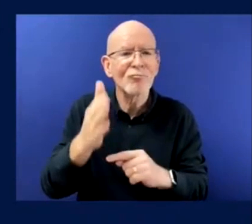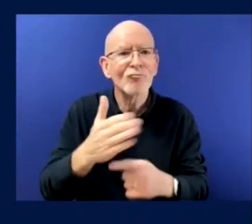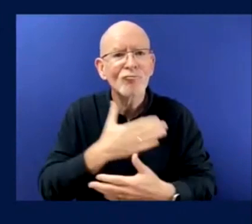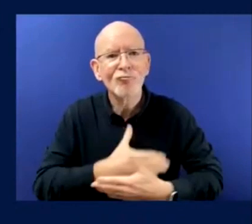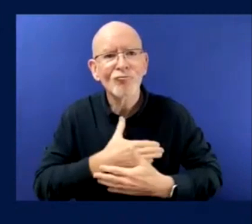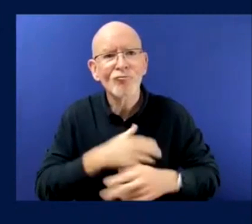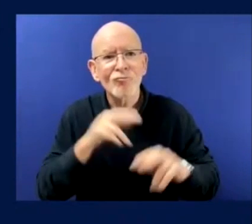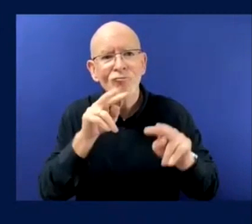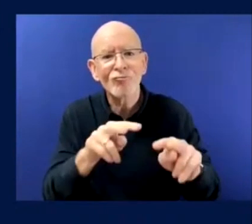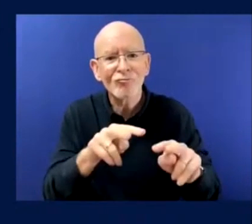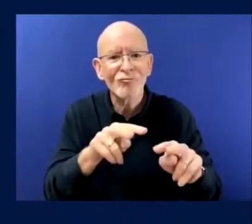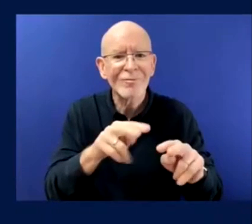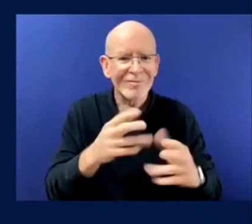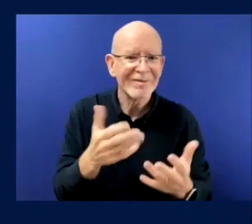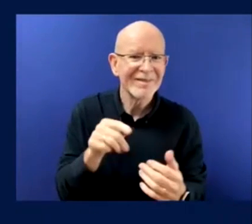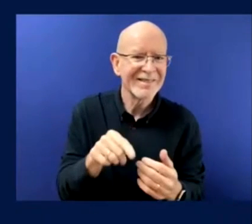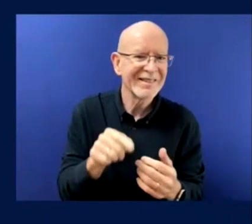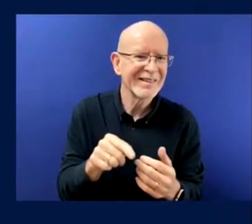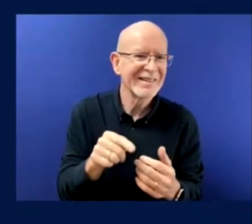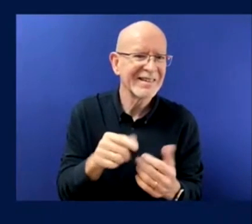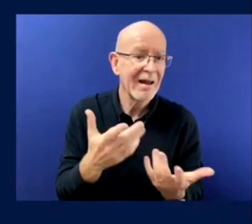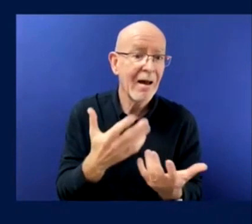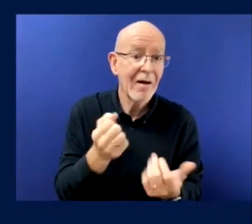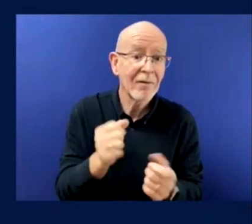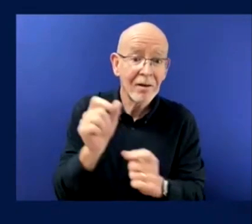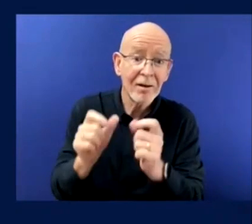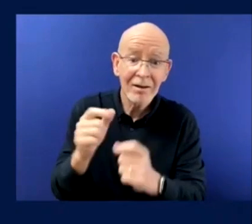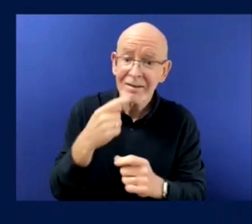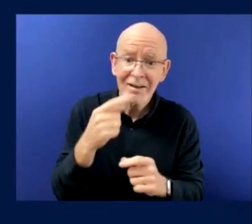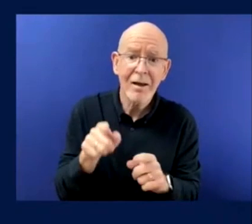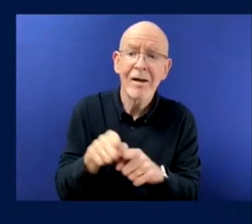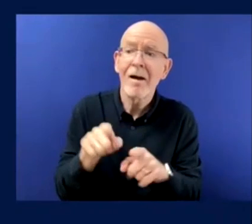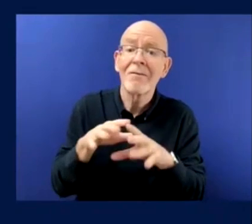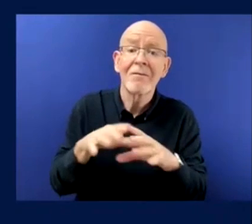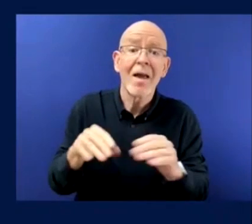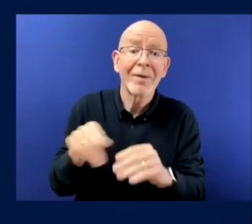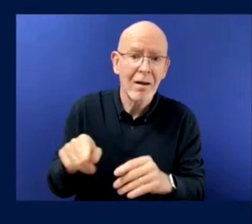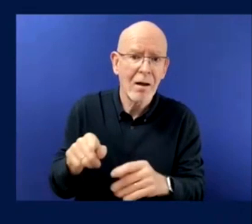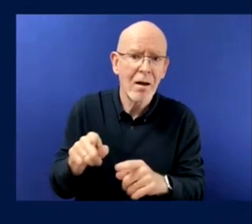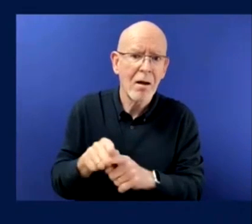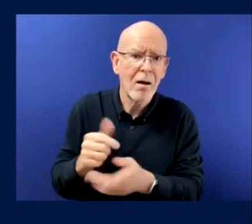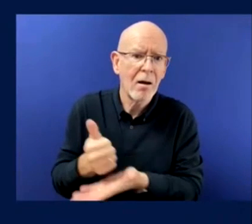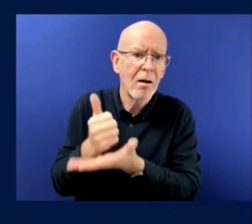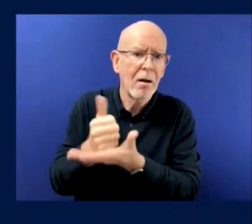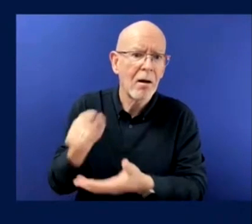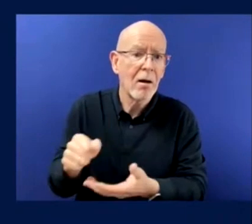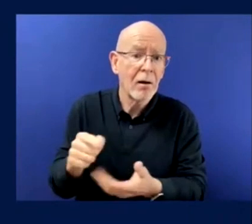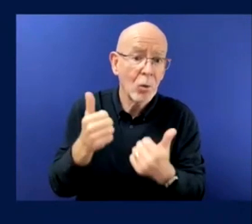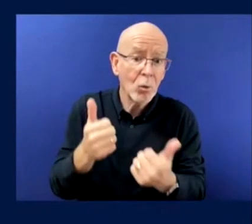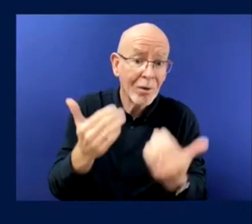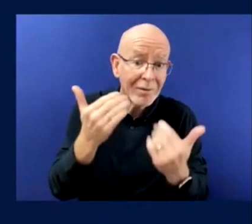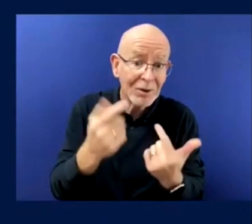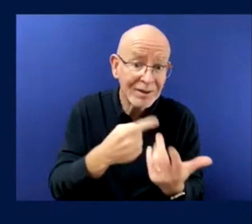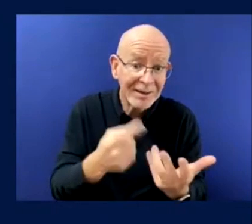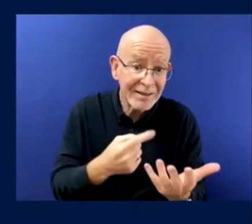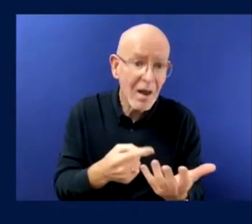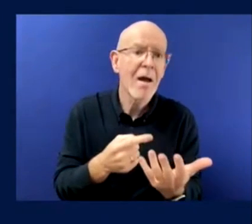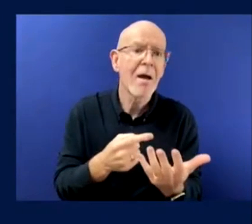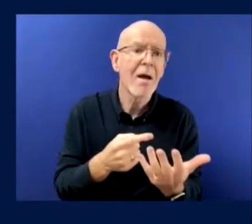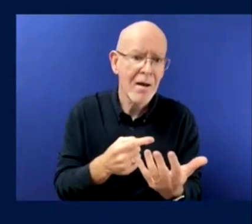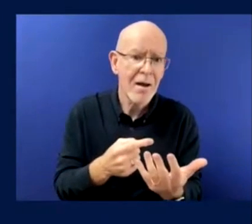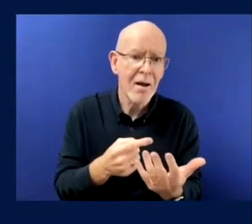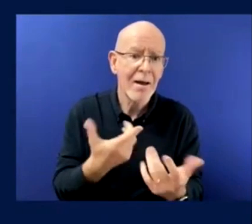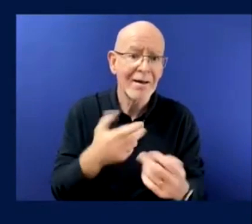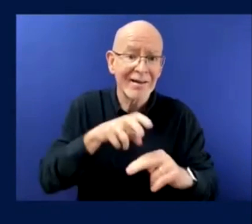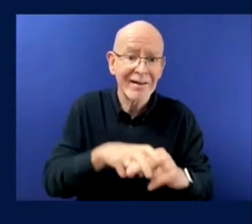this information is provided to all ticket holders in advance, including non-accessibility ticket holders, as so many